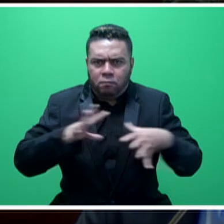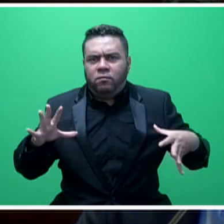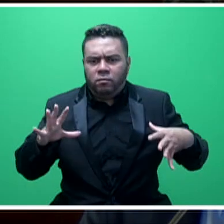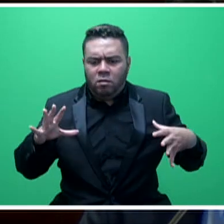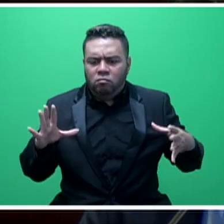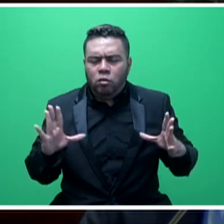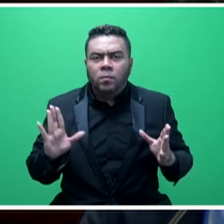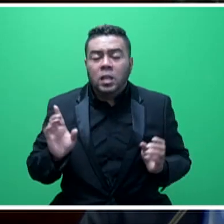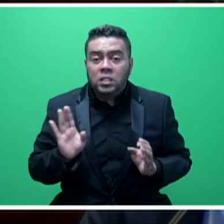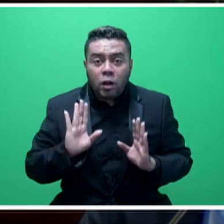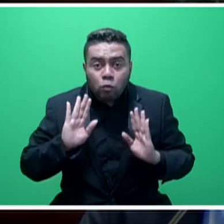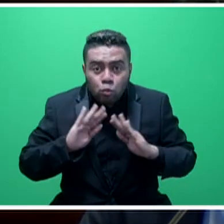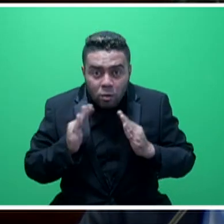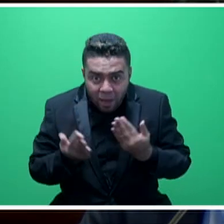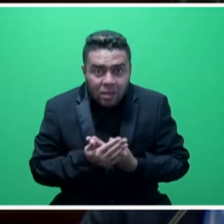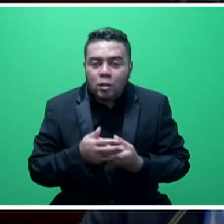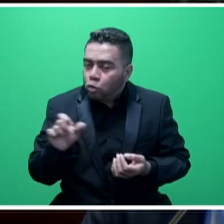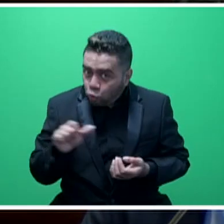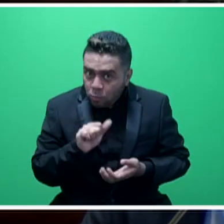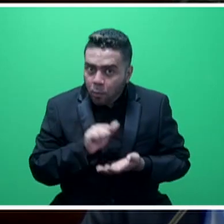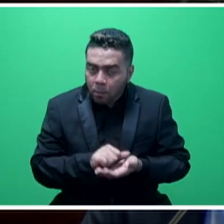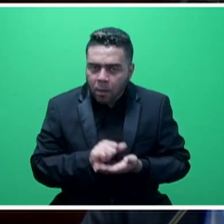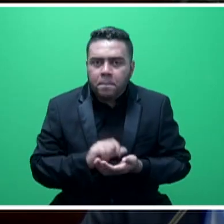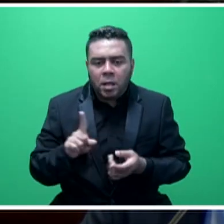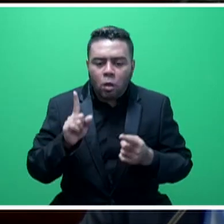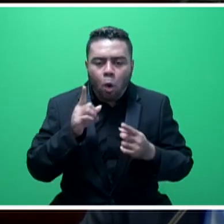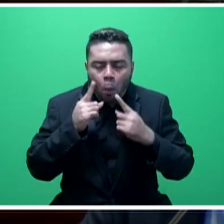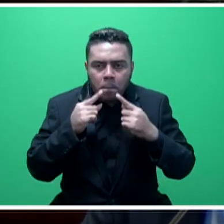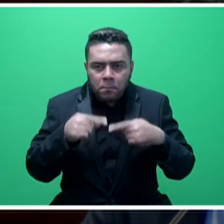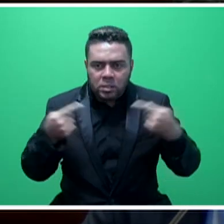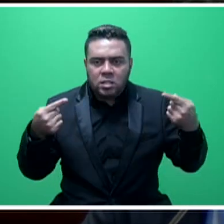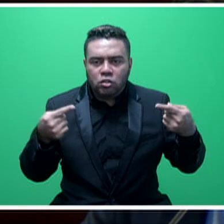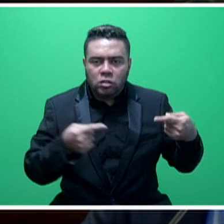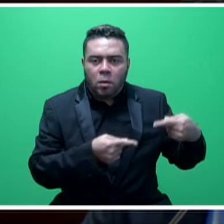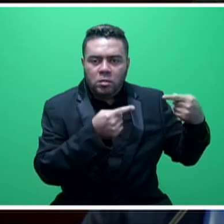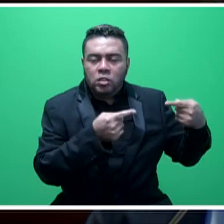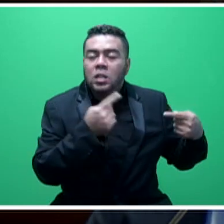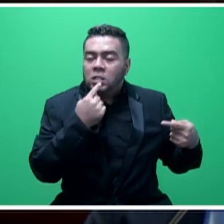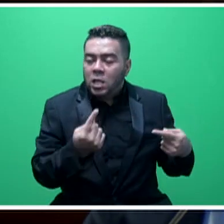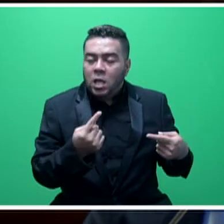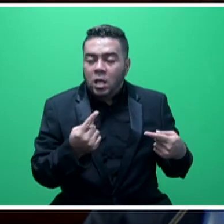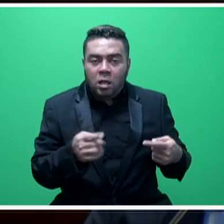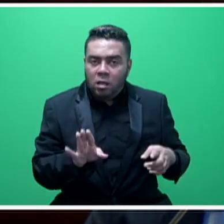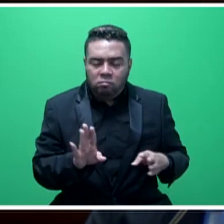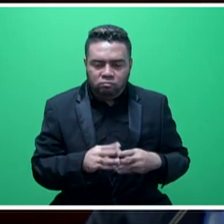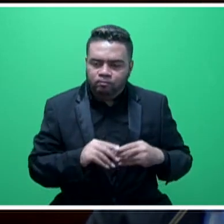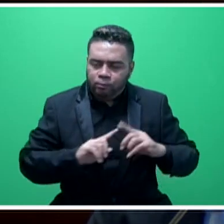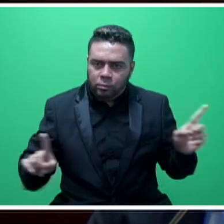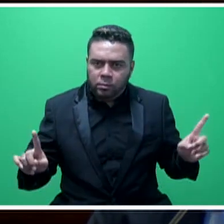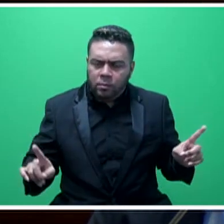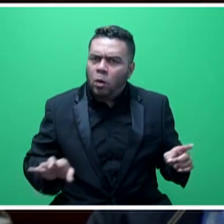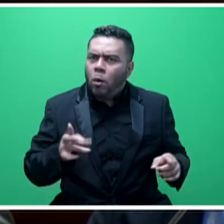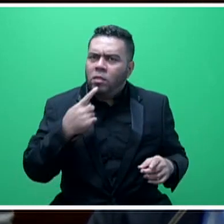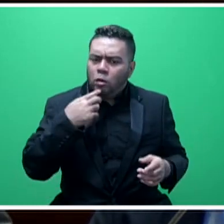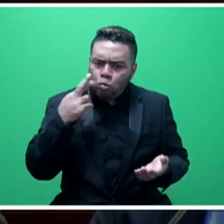of togetherness, opposition has preferred divisiveness. Instead of truth, opposition advocates